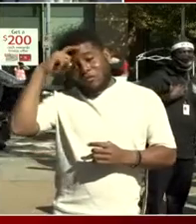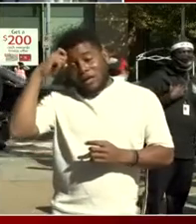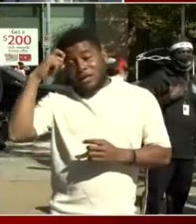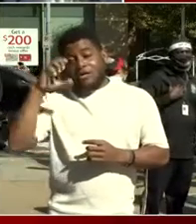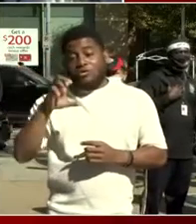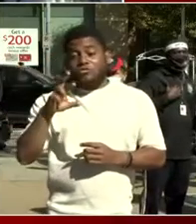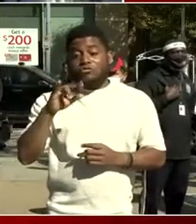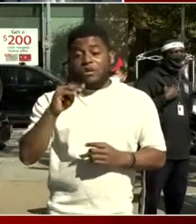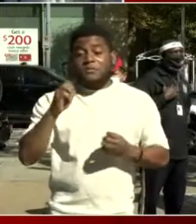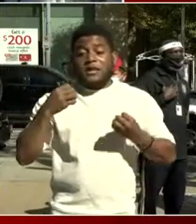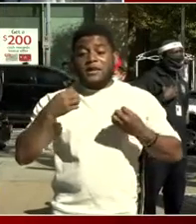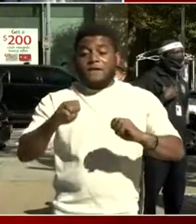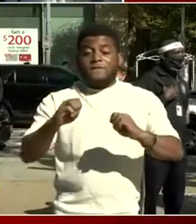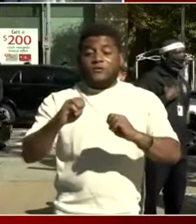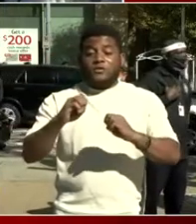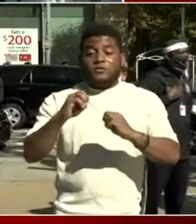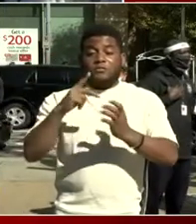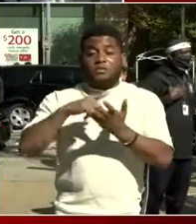nearly 15%